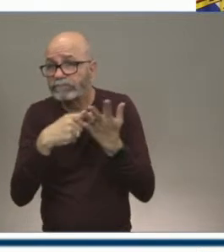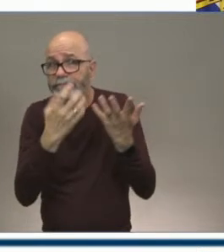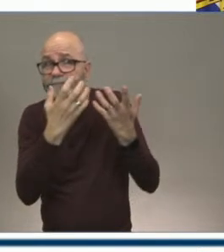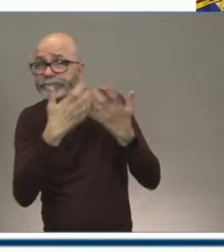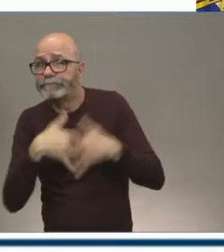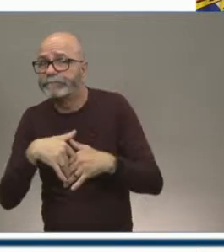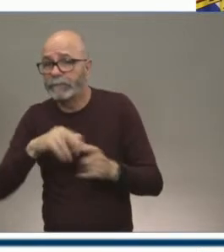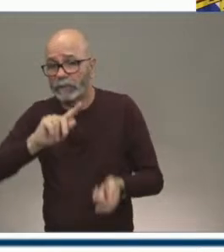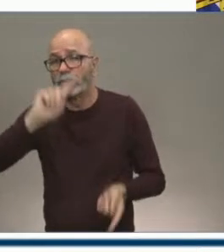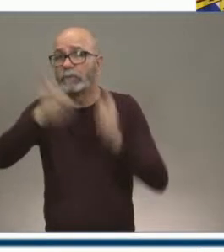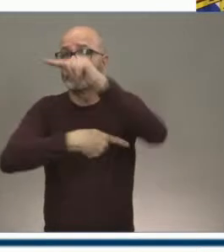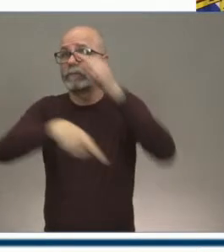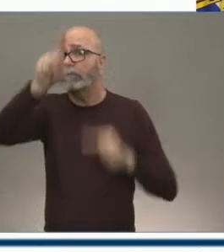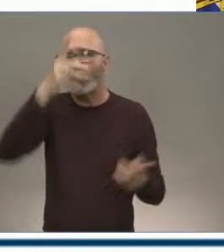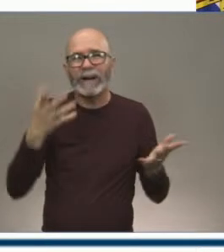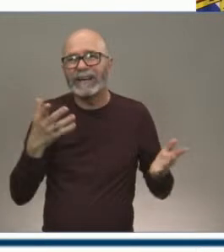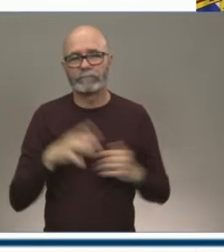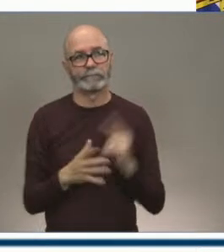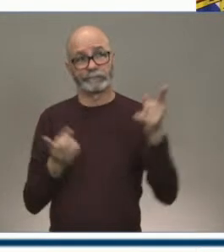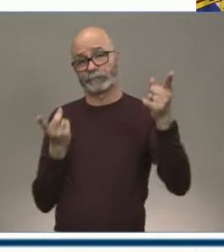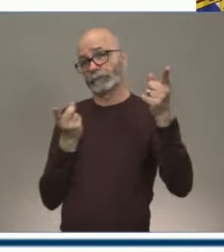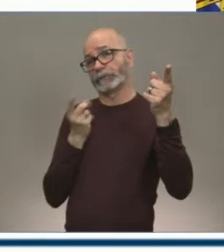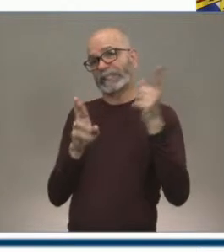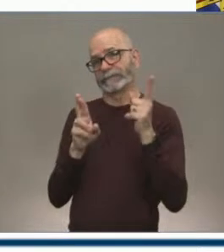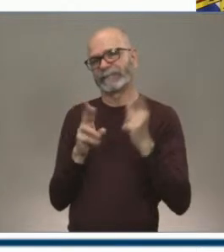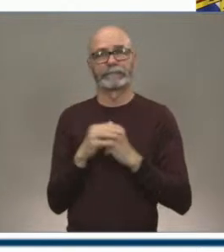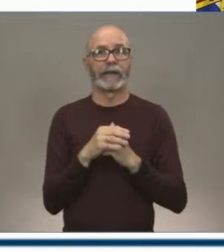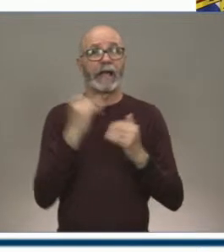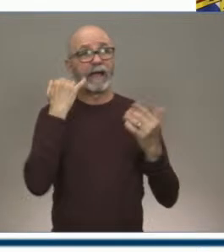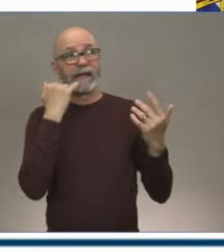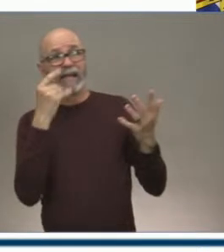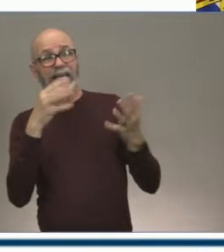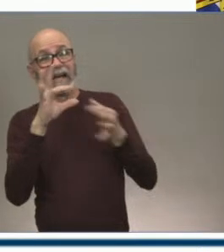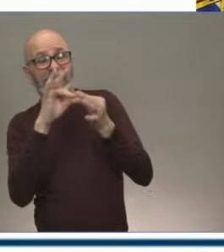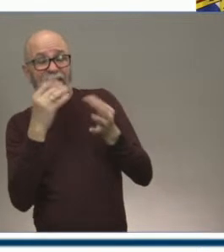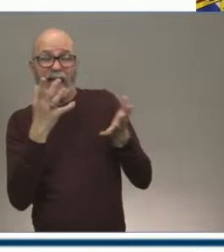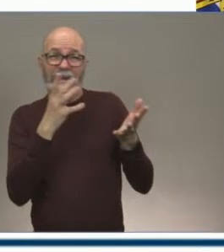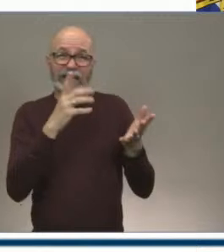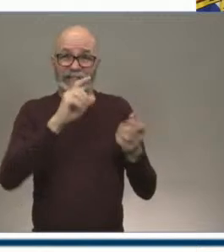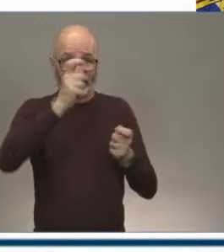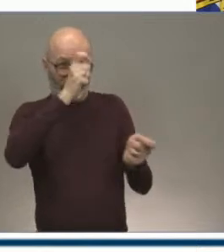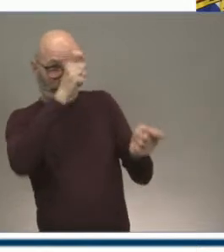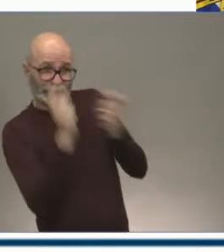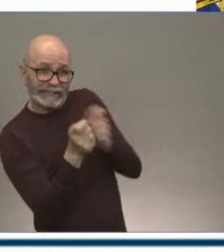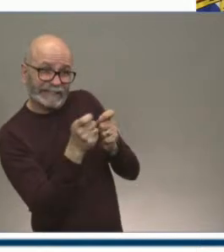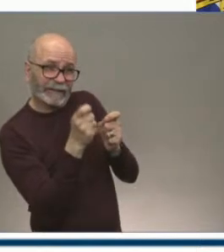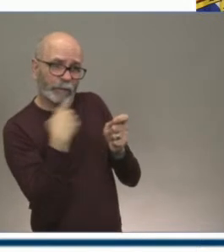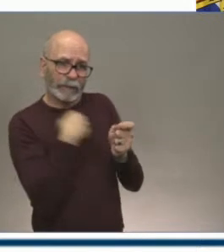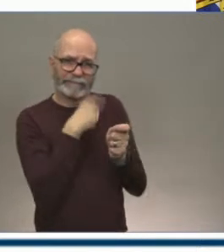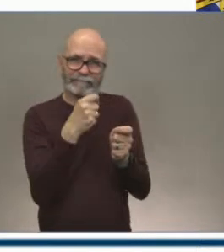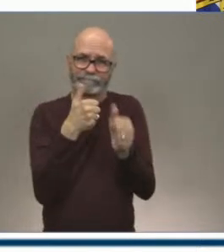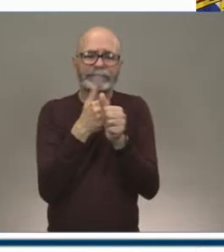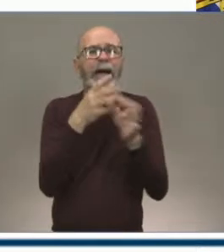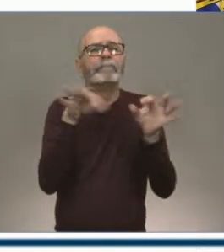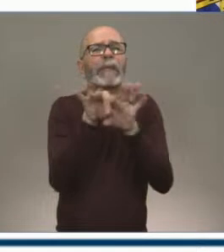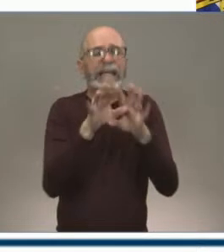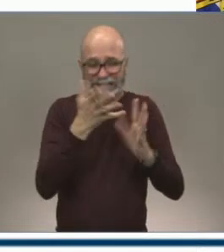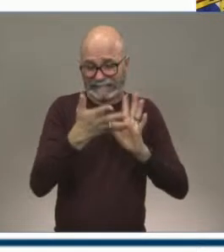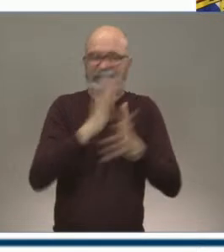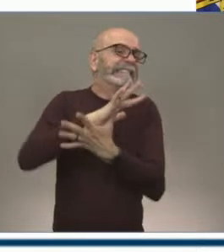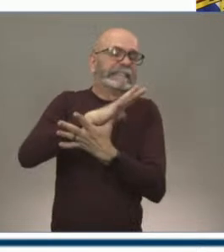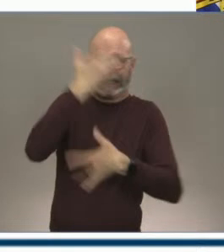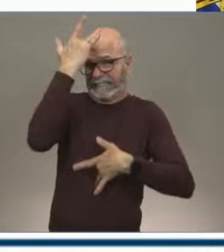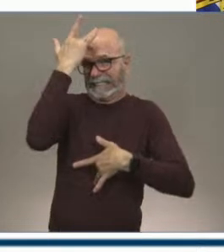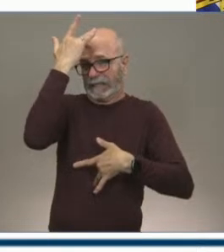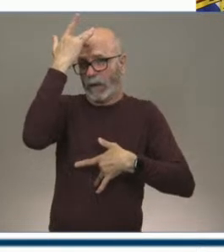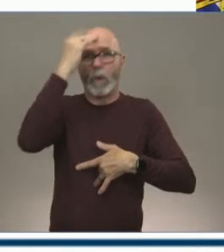is an appetite to change the criteria based on either illnesses,